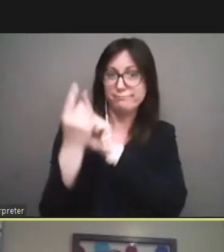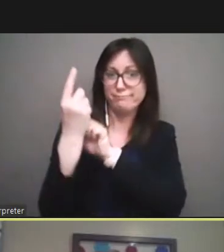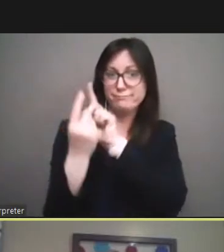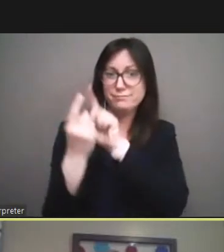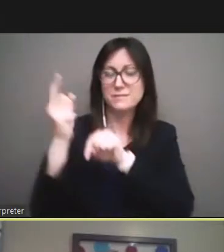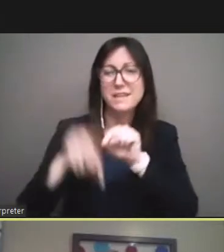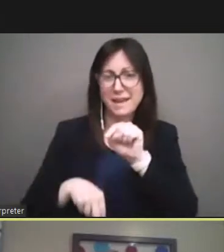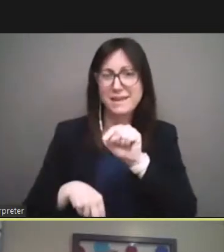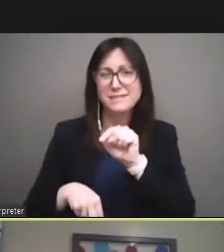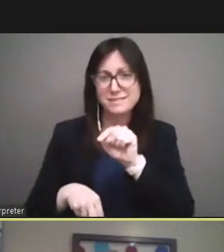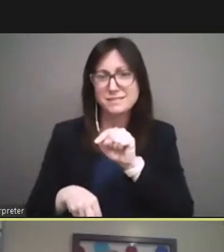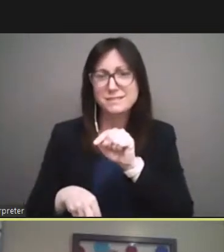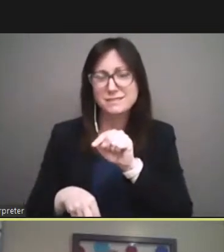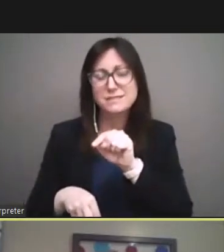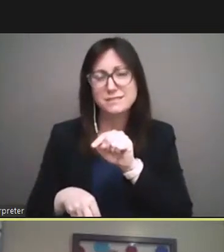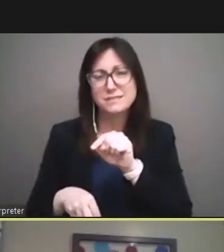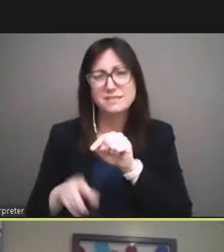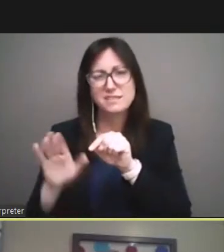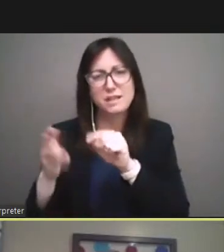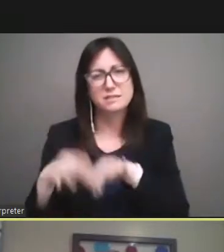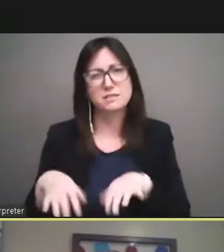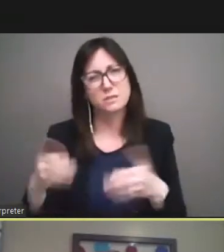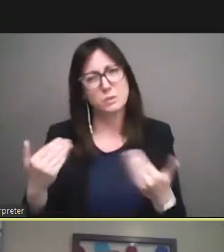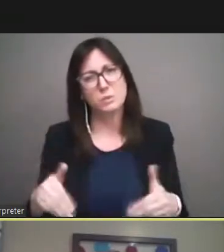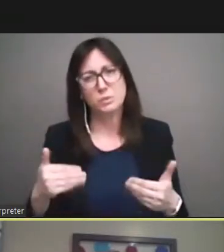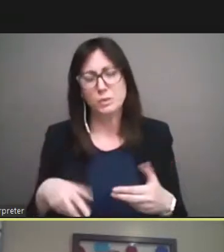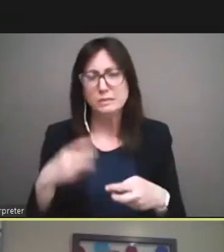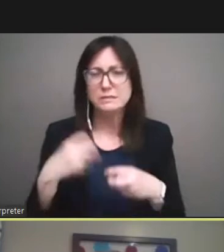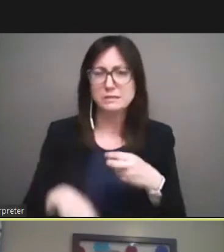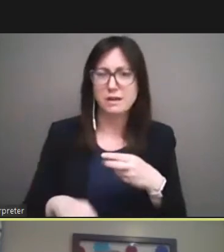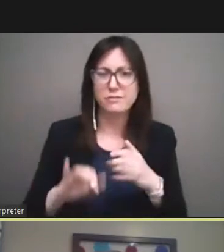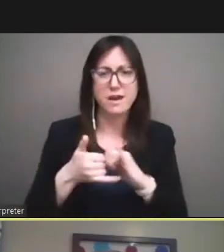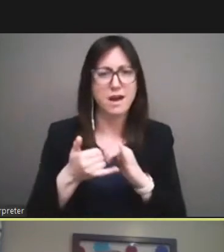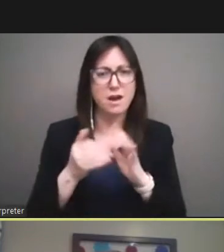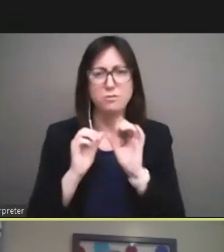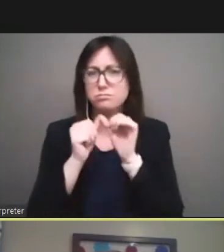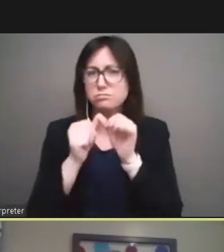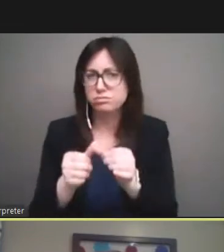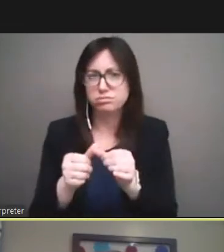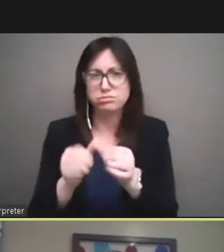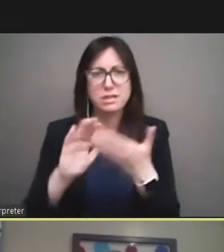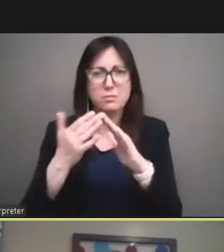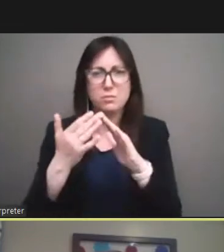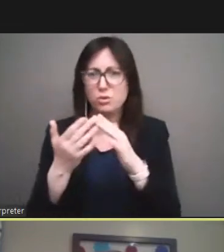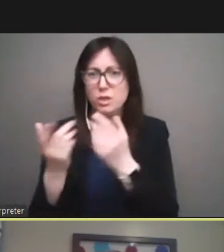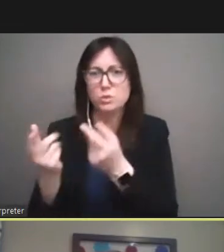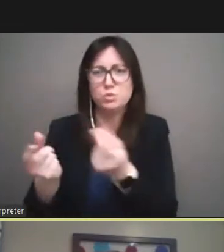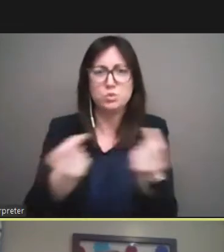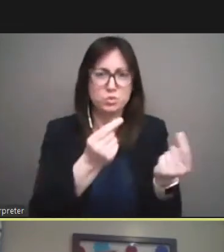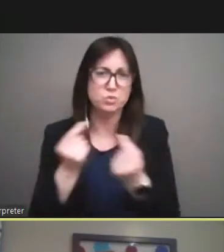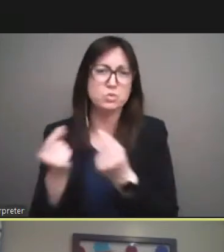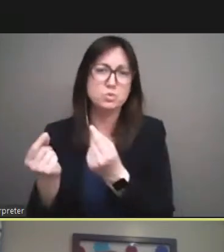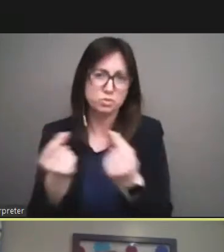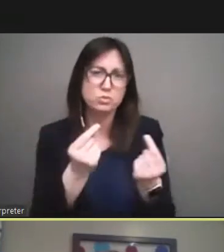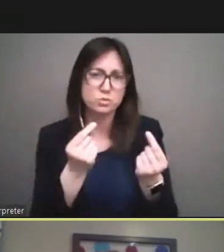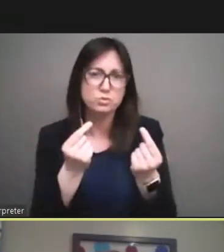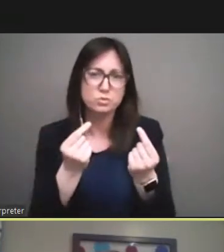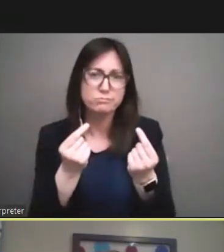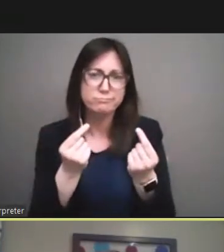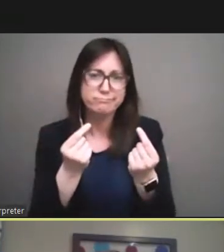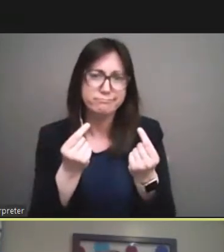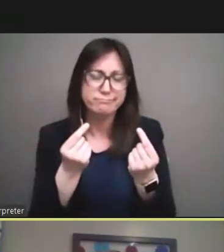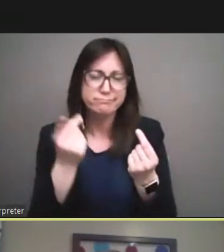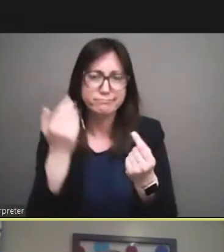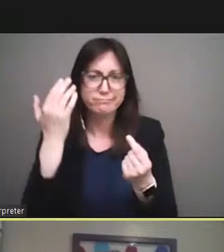that's definitely been a big factor in how we participate in our community during COVID, because